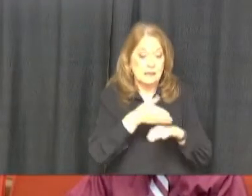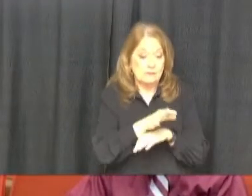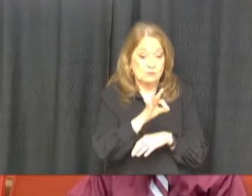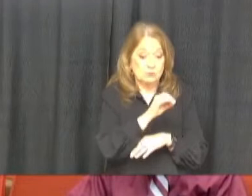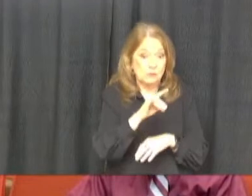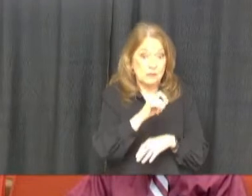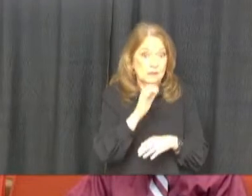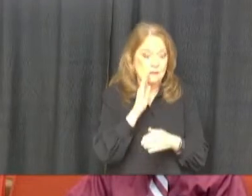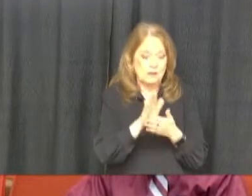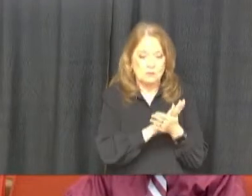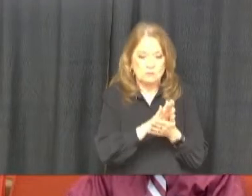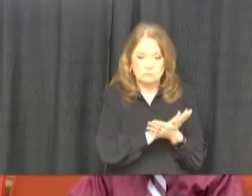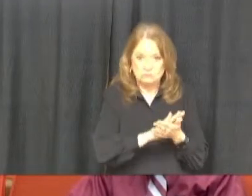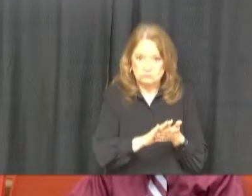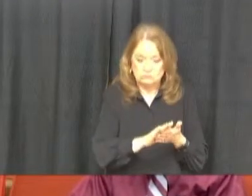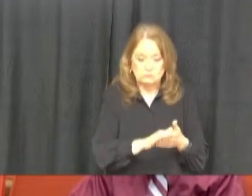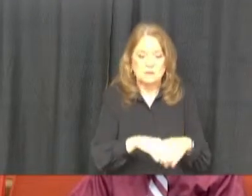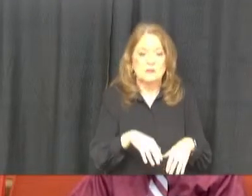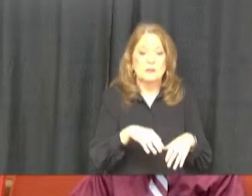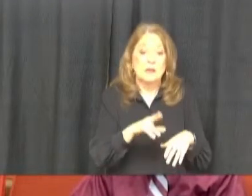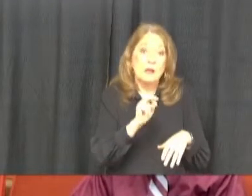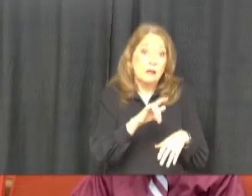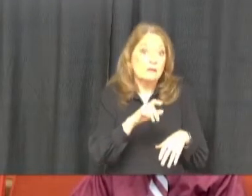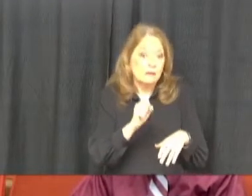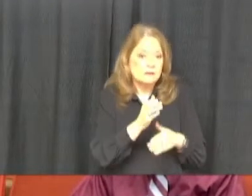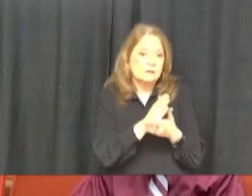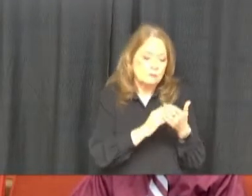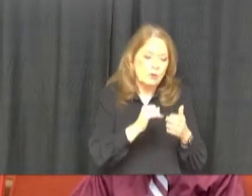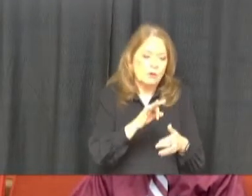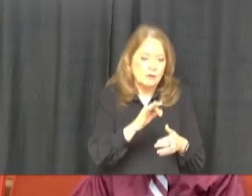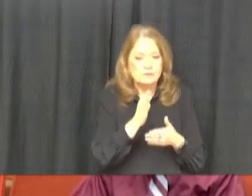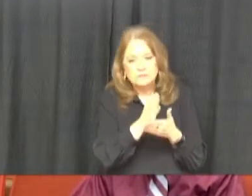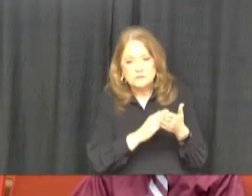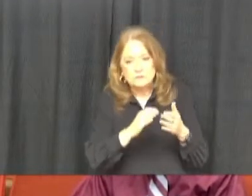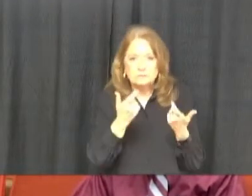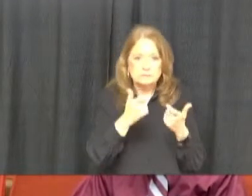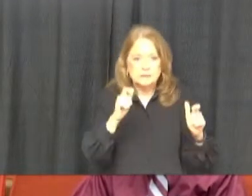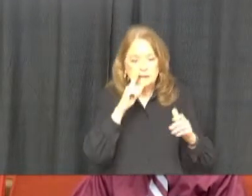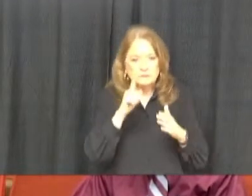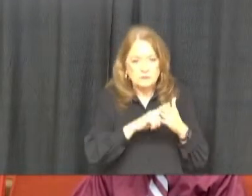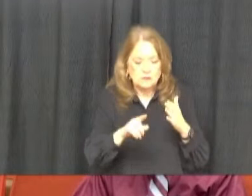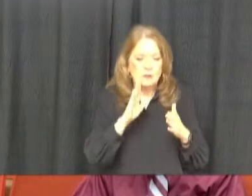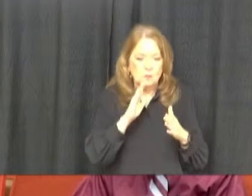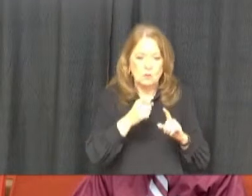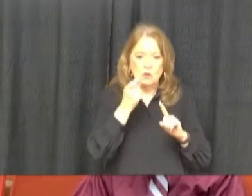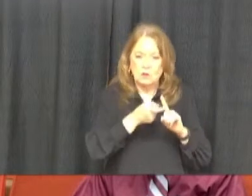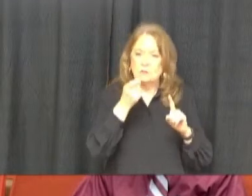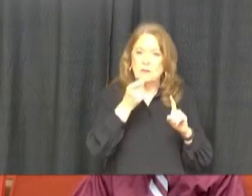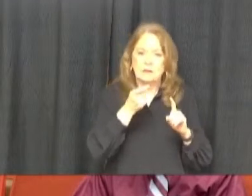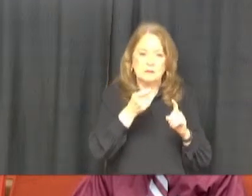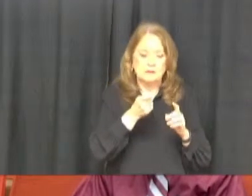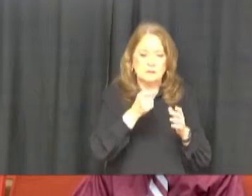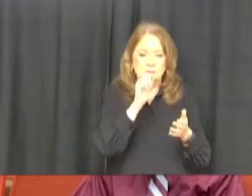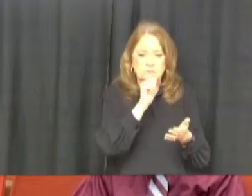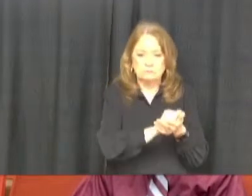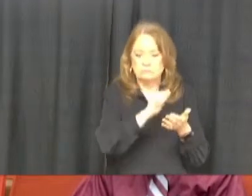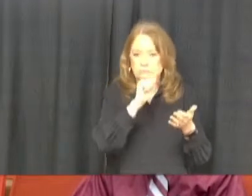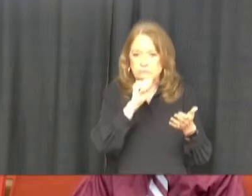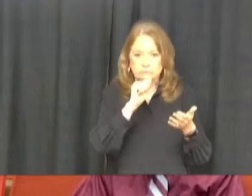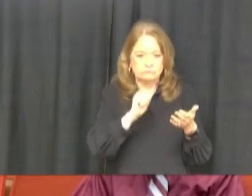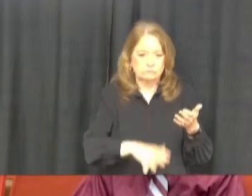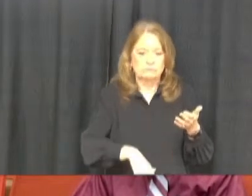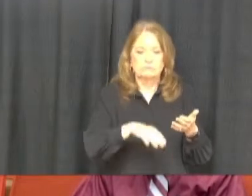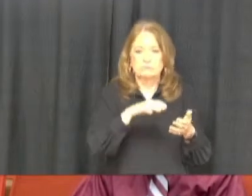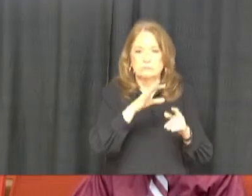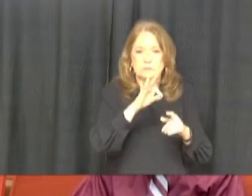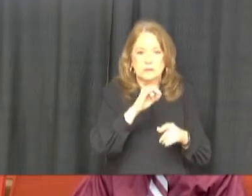data unless it's deemed part of a criminal investigation. It will automatically dump in 90 days.